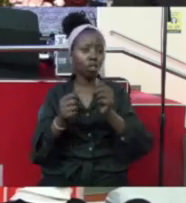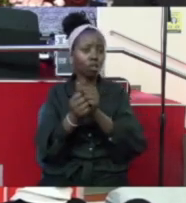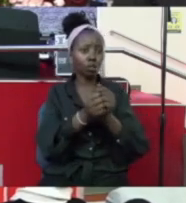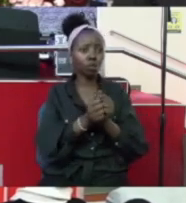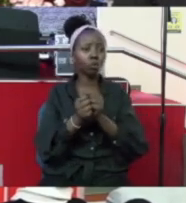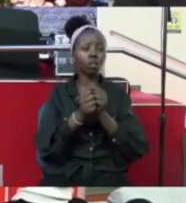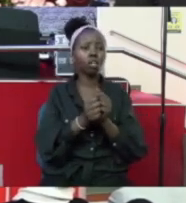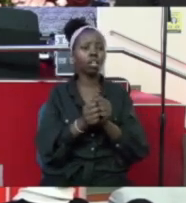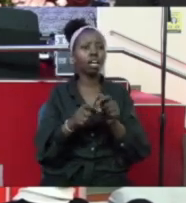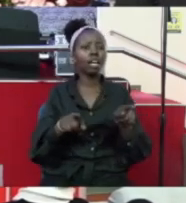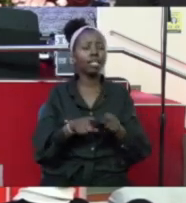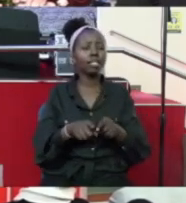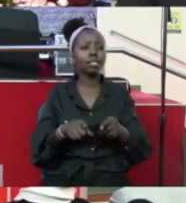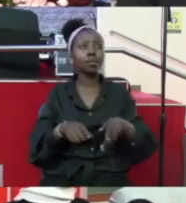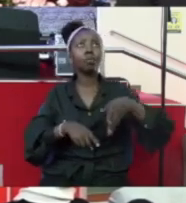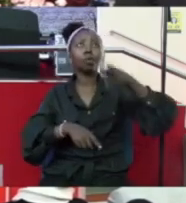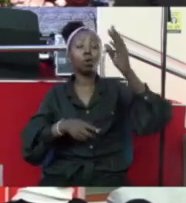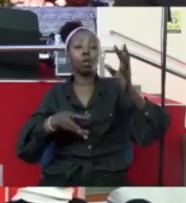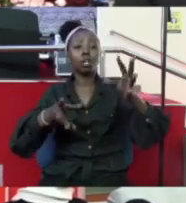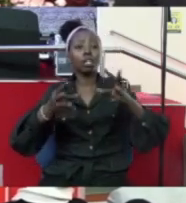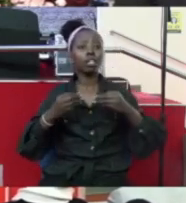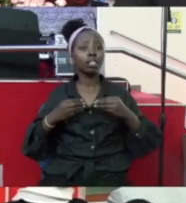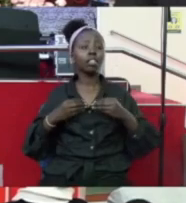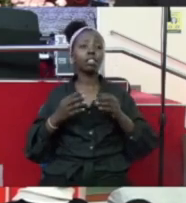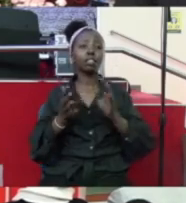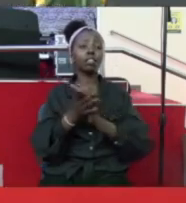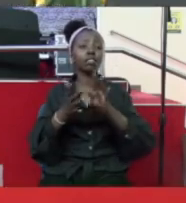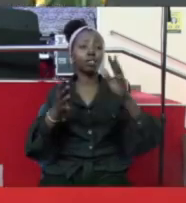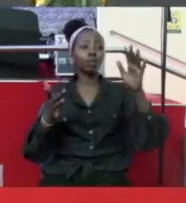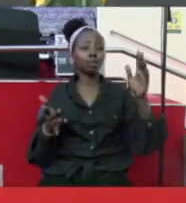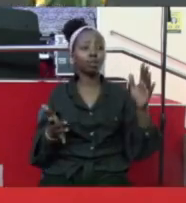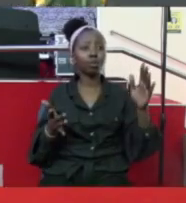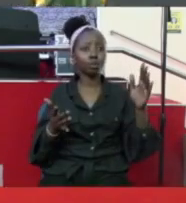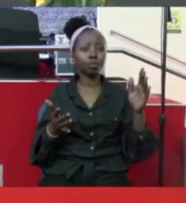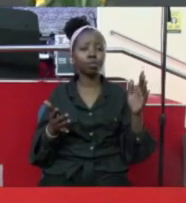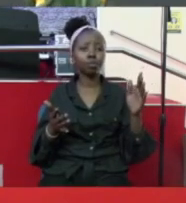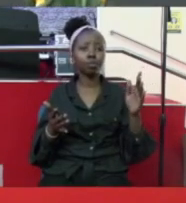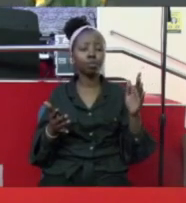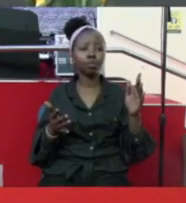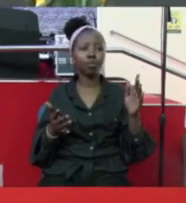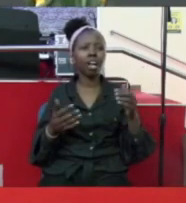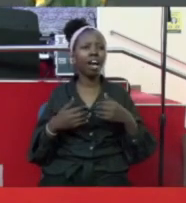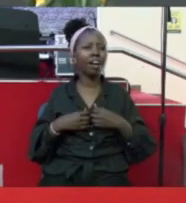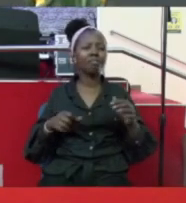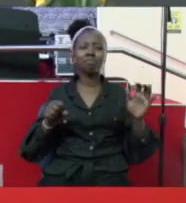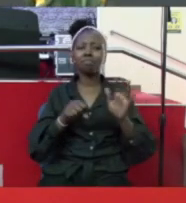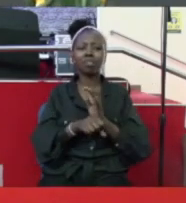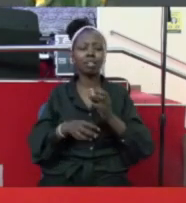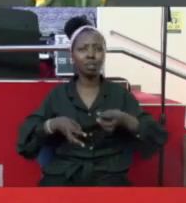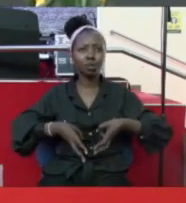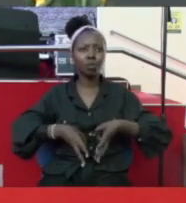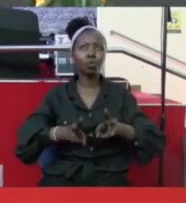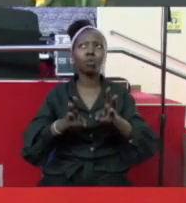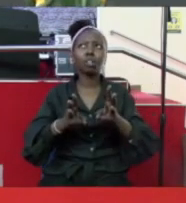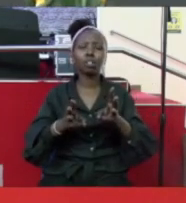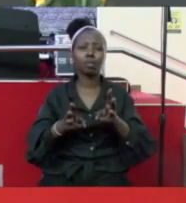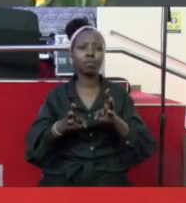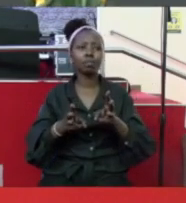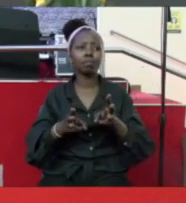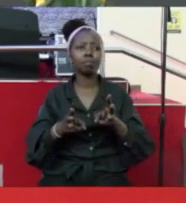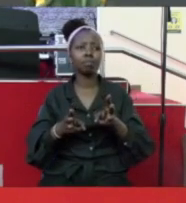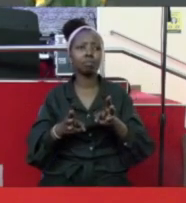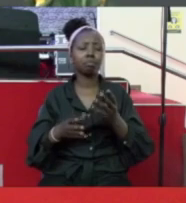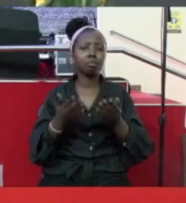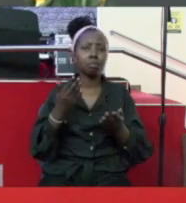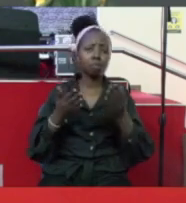God receive the glory. Na Mungu atapokea utukufu. So there are many ways that that we can be you don't know that maybe that person you